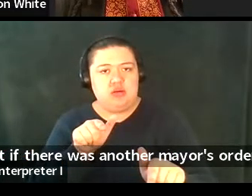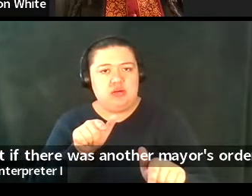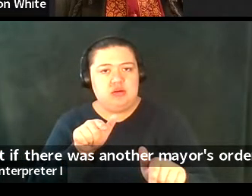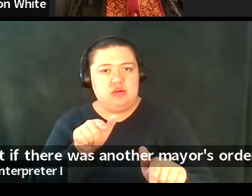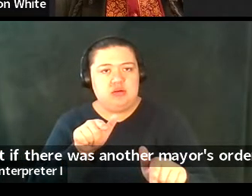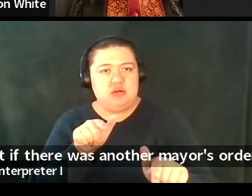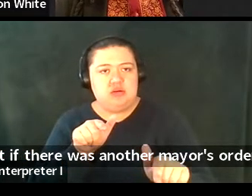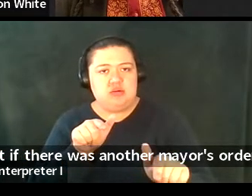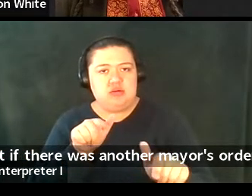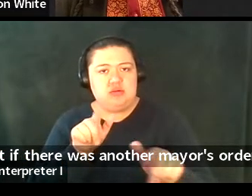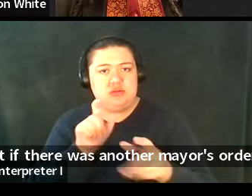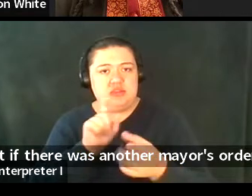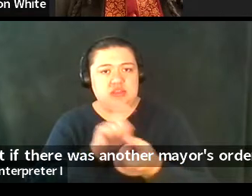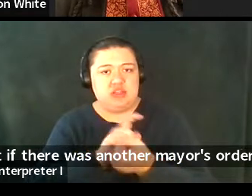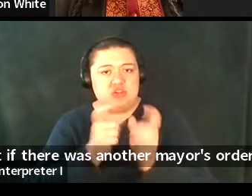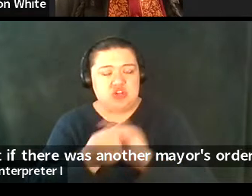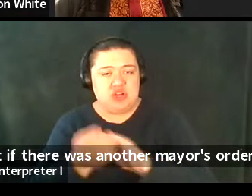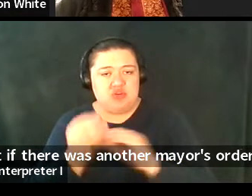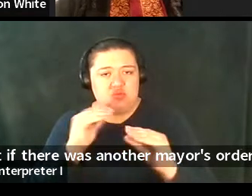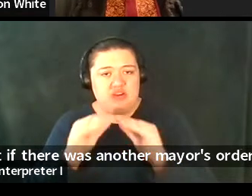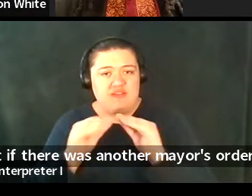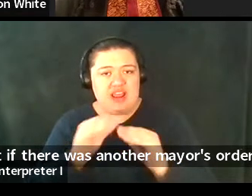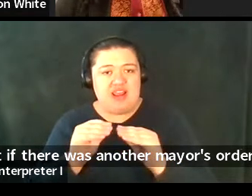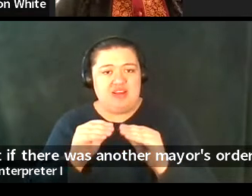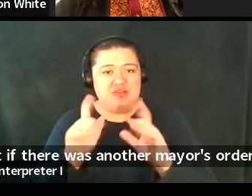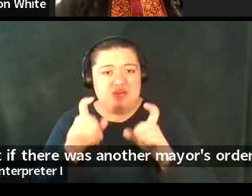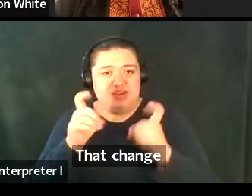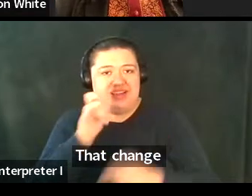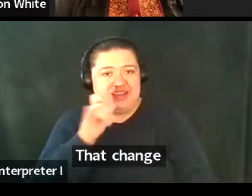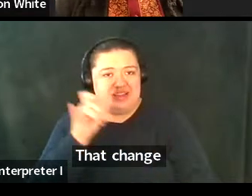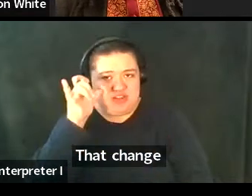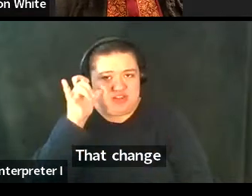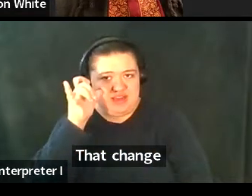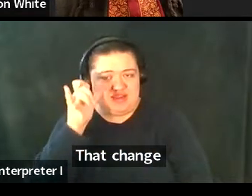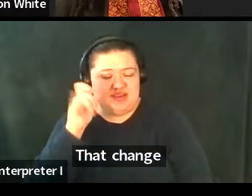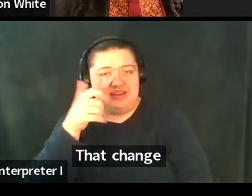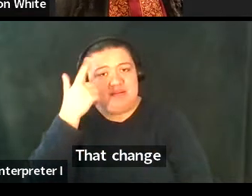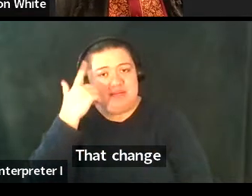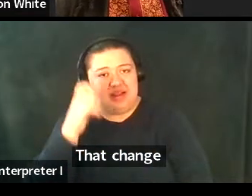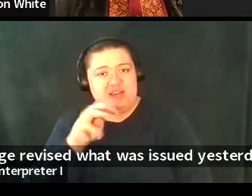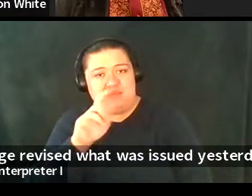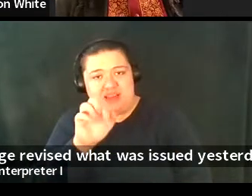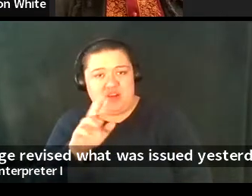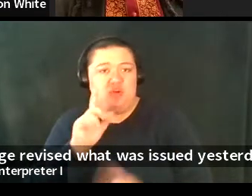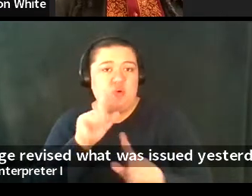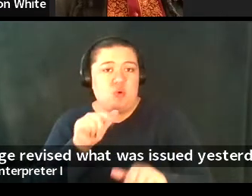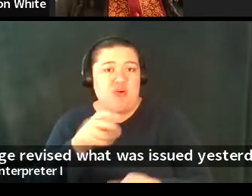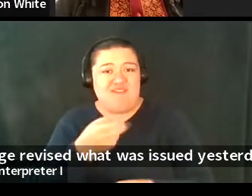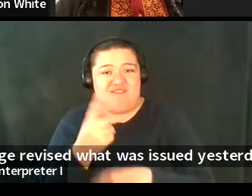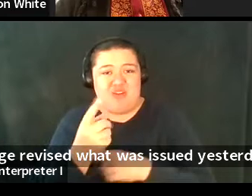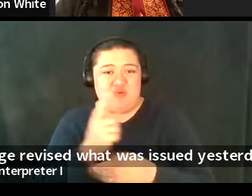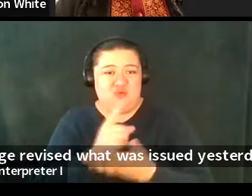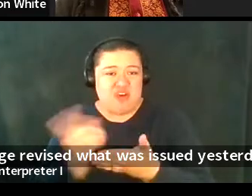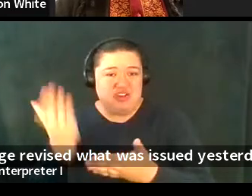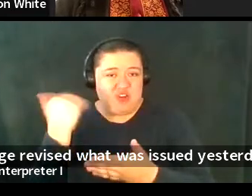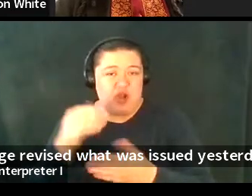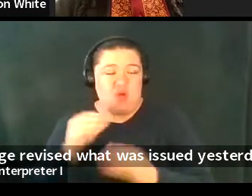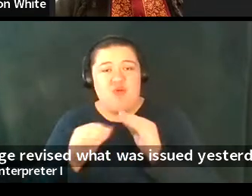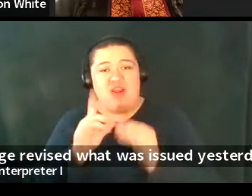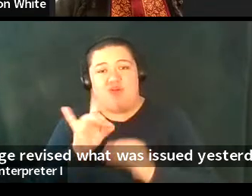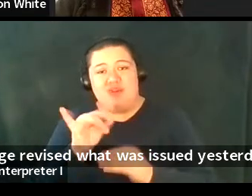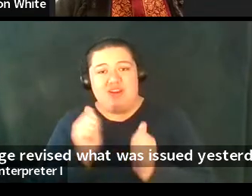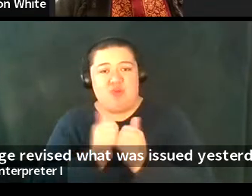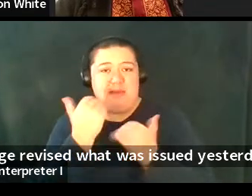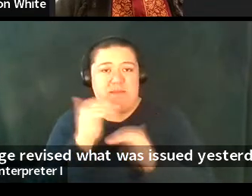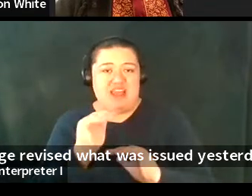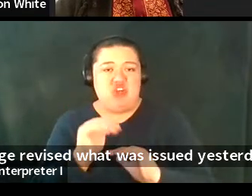that changed, revised what was issued yesterday, just because there was a mayor's order a couple weeks ago that revised what we did in the budget,